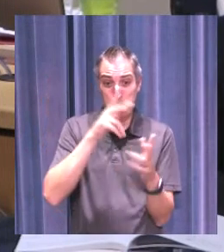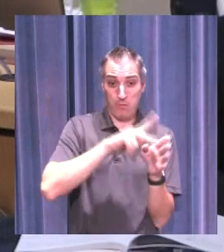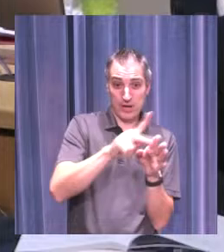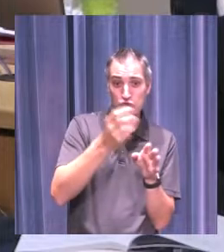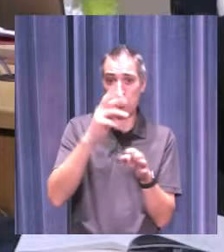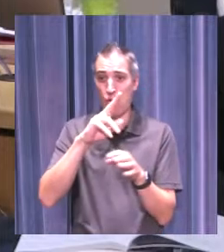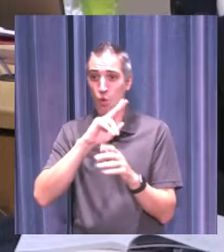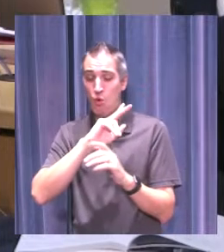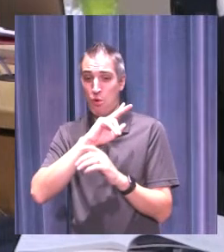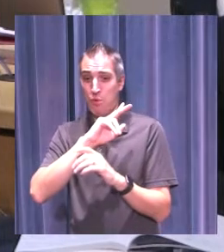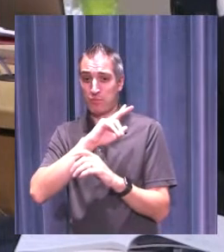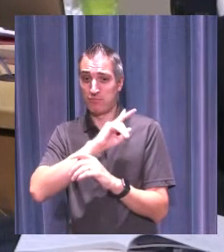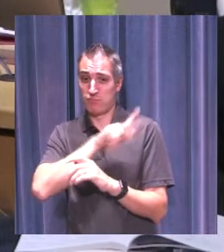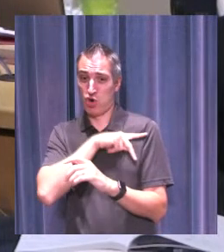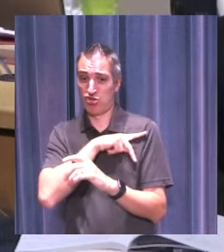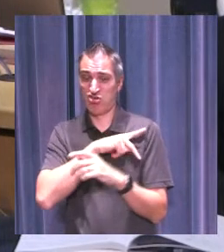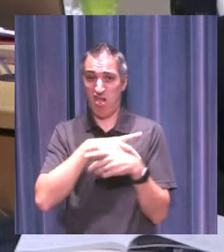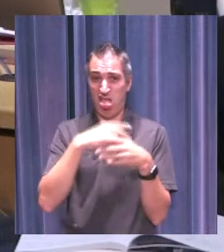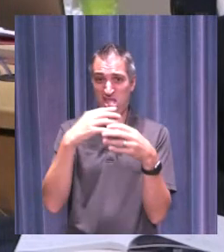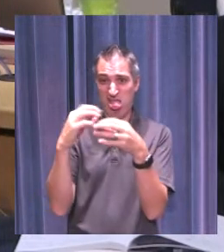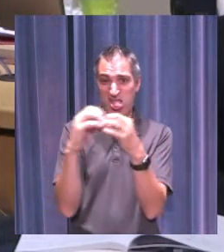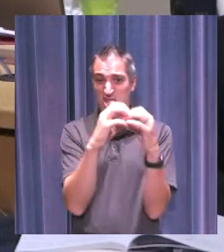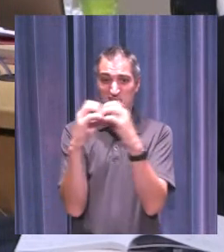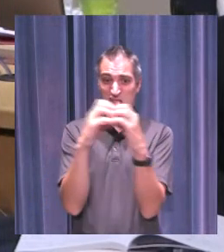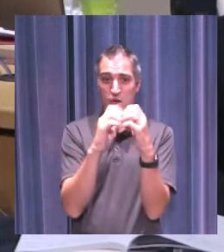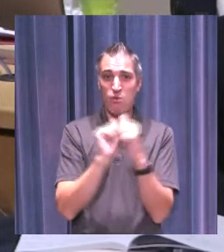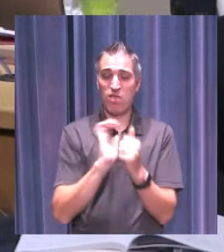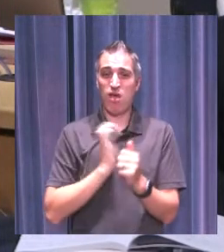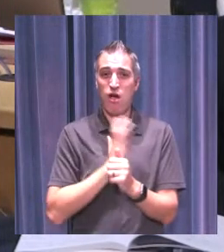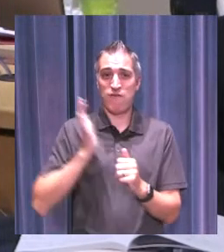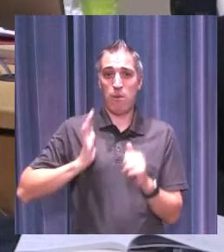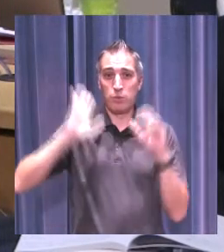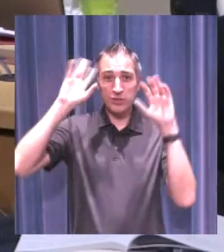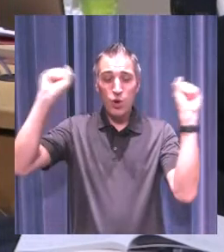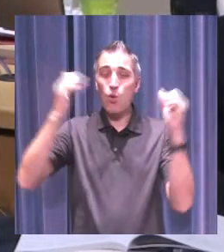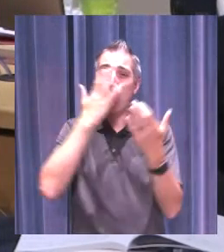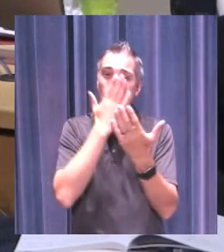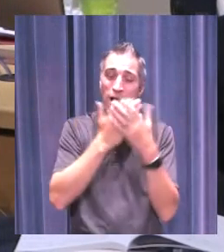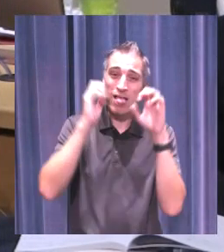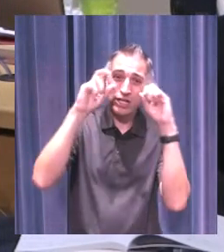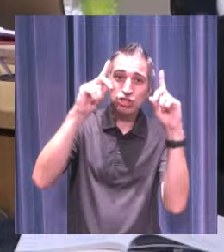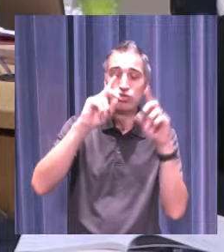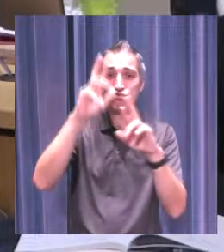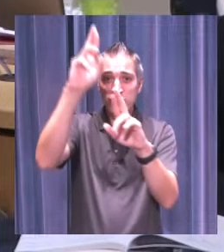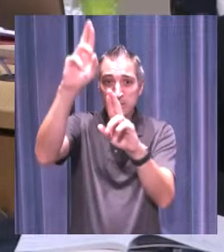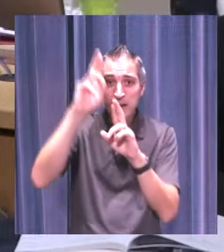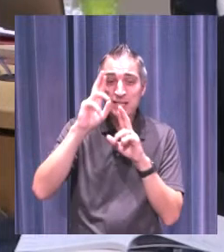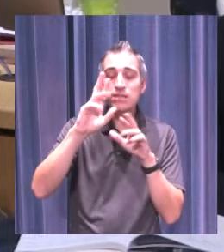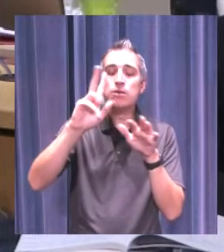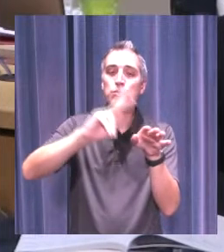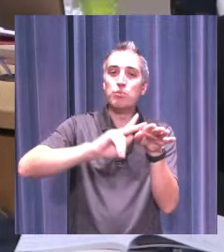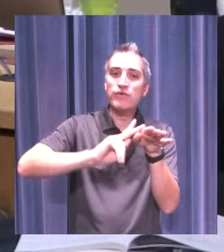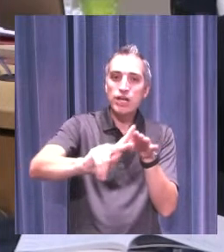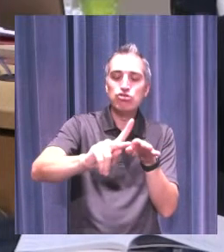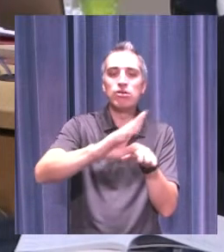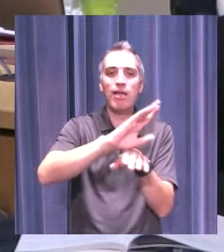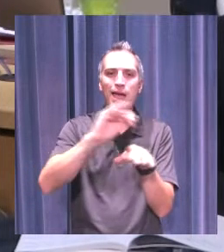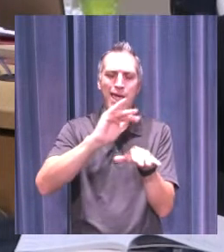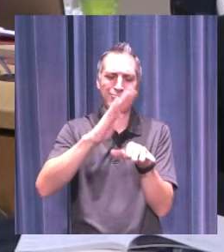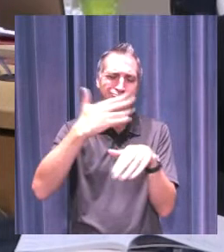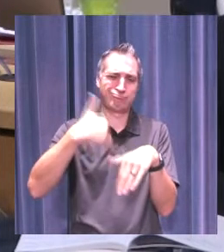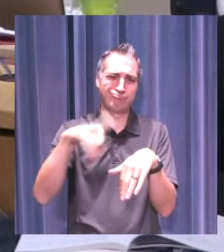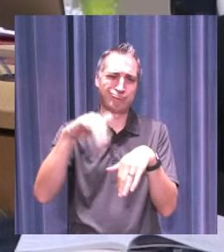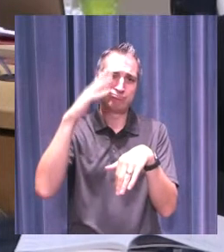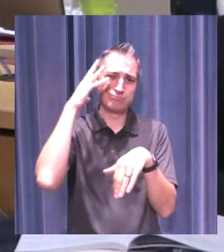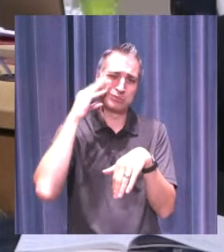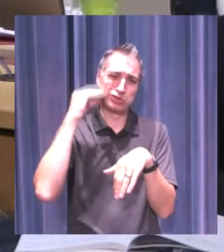against our former leader, Dr. Beverly Walker Graffia, whom is a well-educated and respected professional with an extensive background in higher ed and